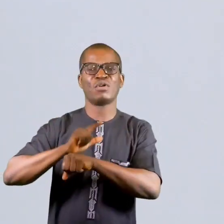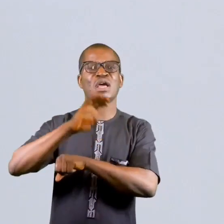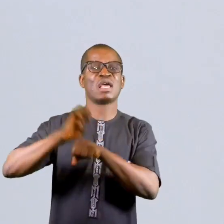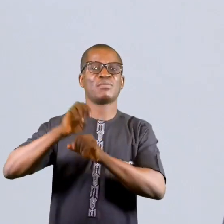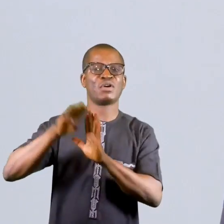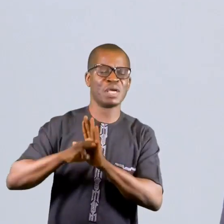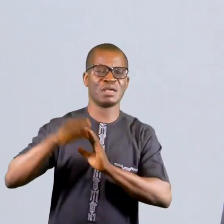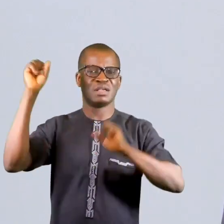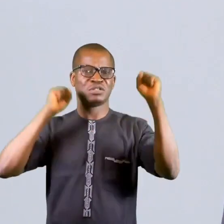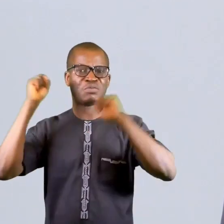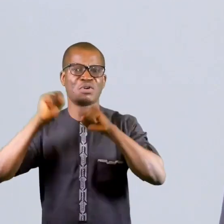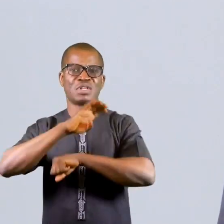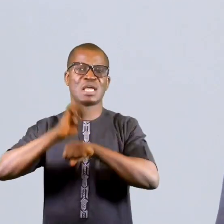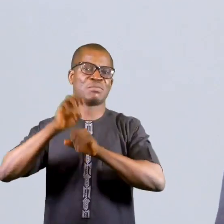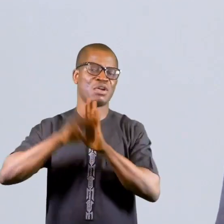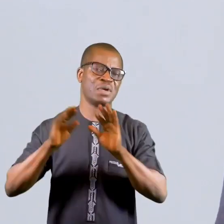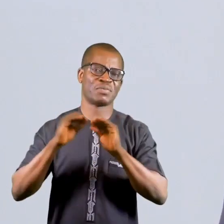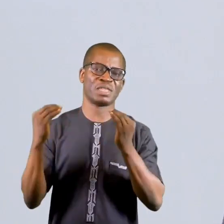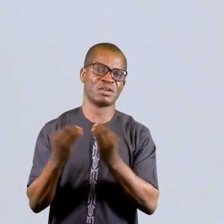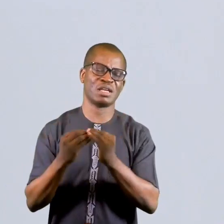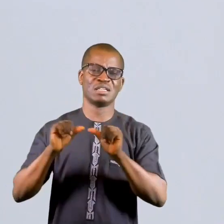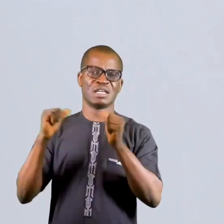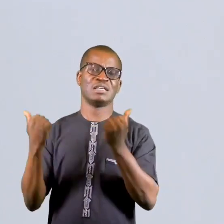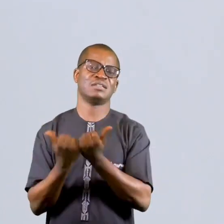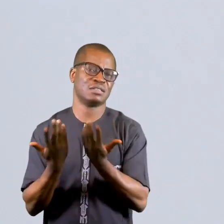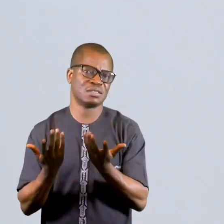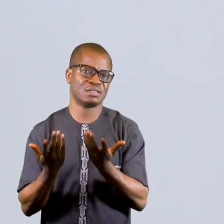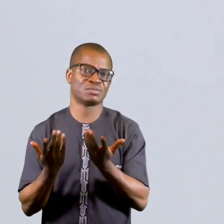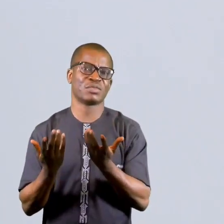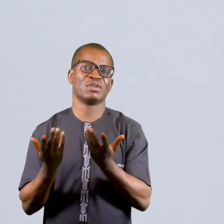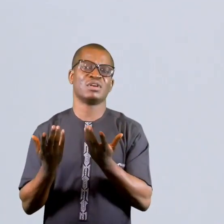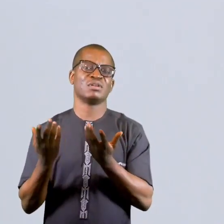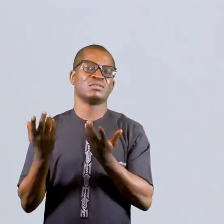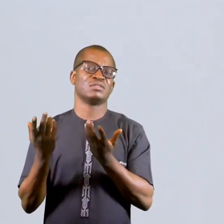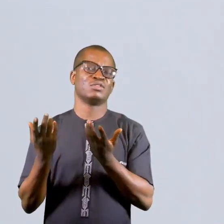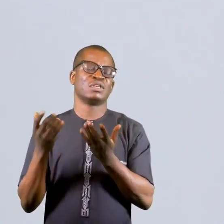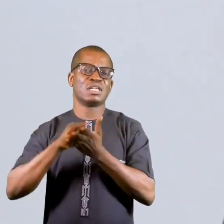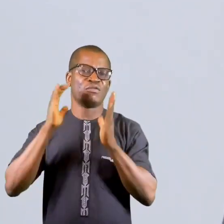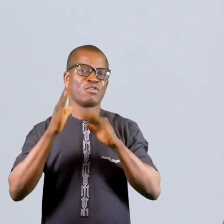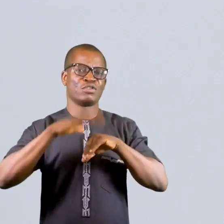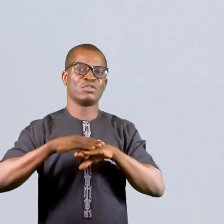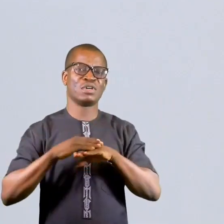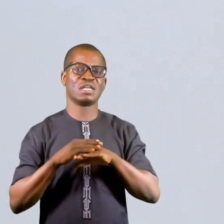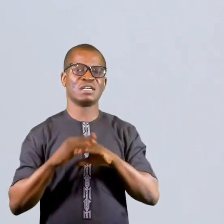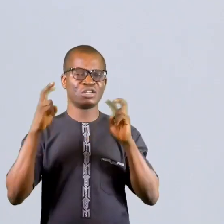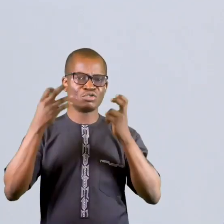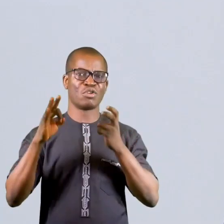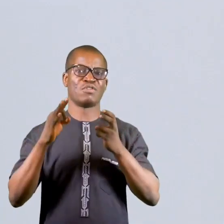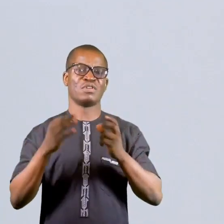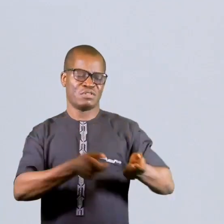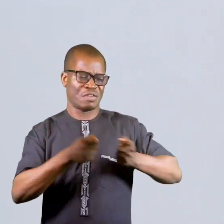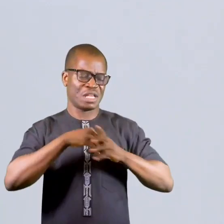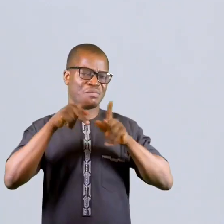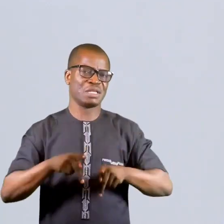labor recruiters, sport recruitment agencies, and organizations operating shelters and homes for victims of trafficking in persons